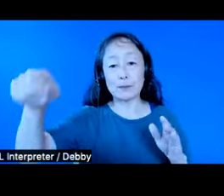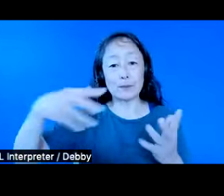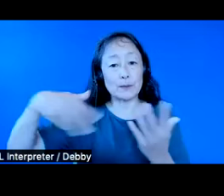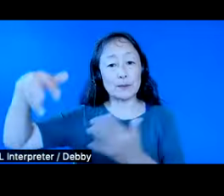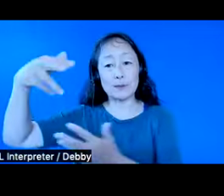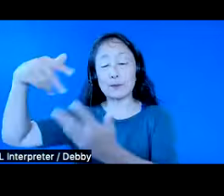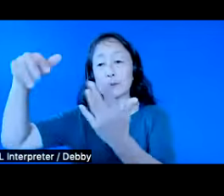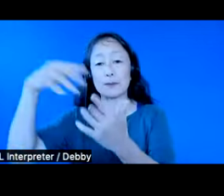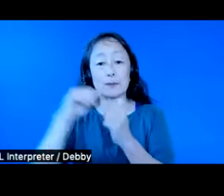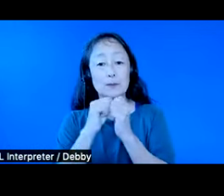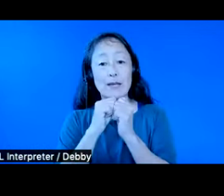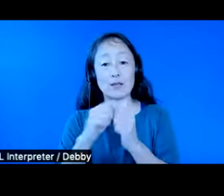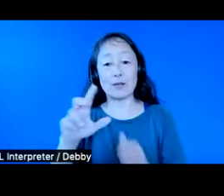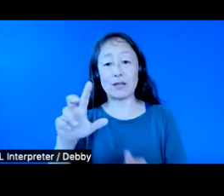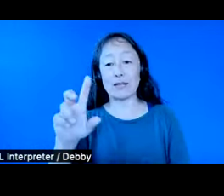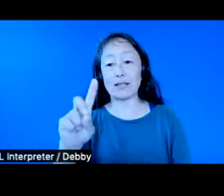good way.